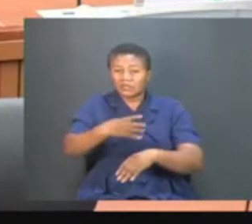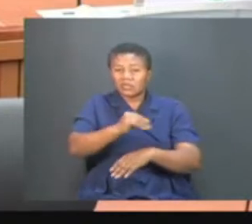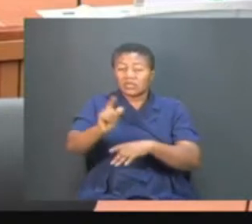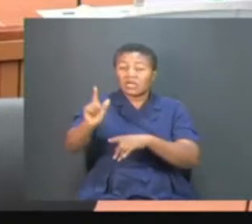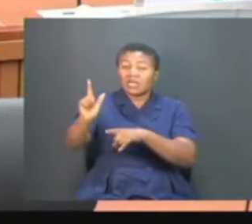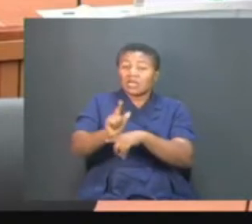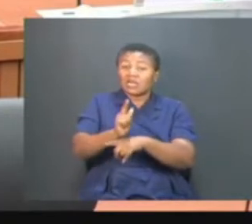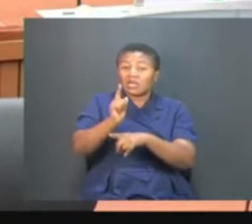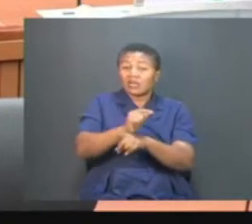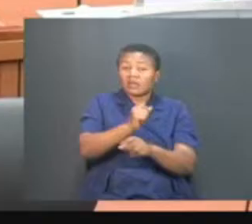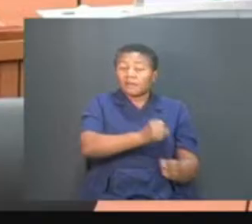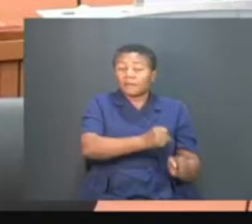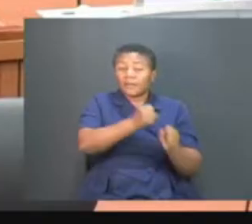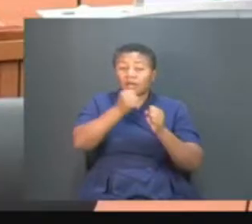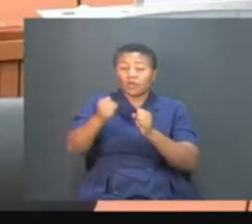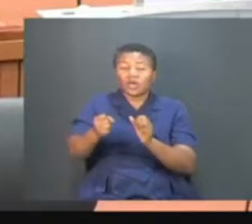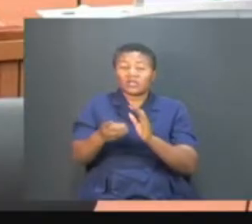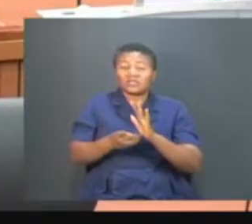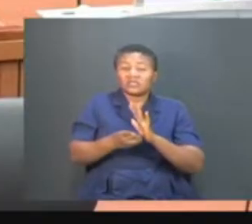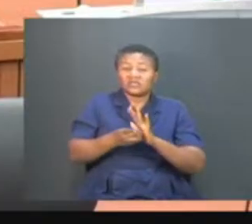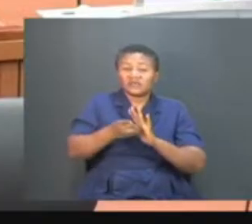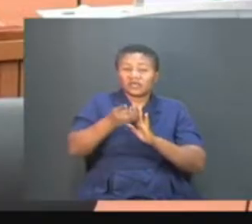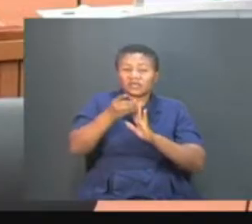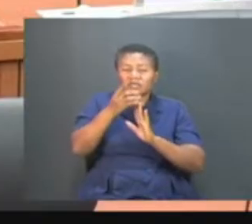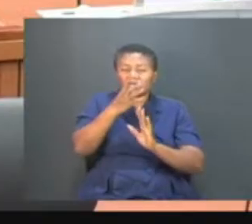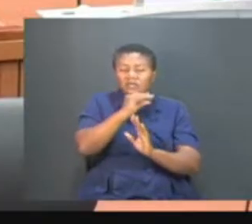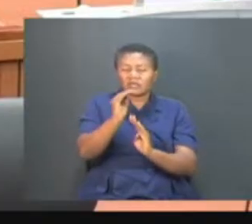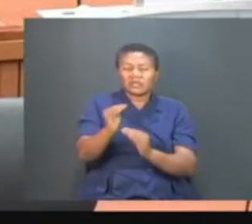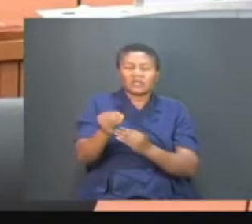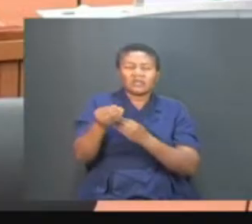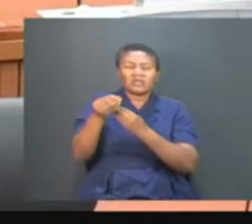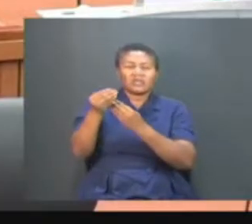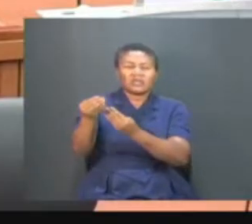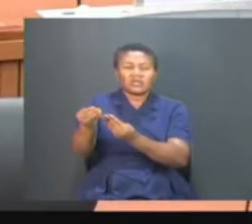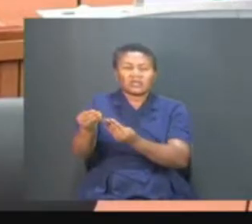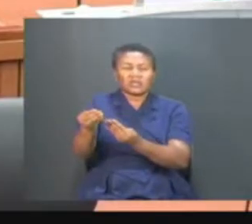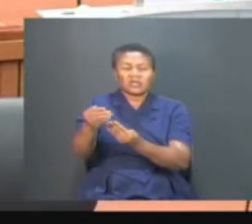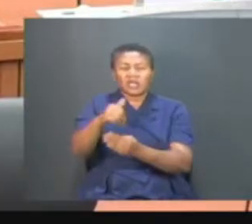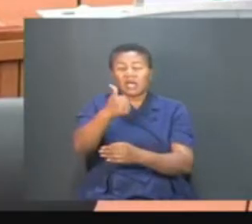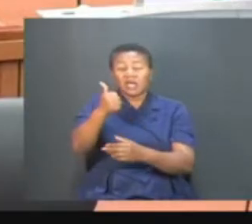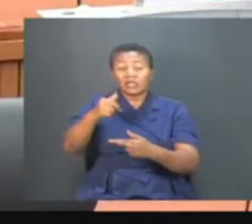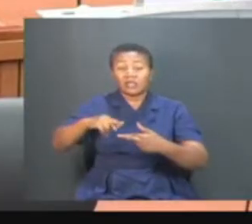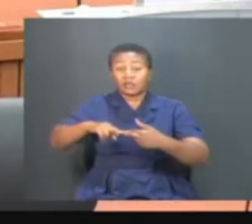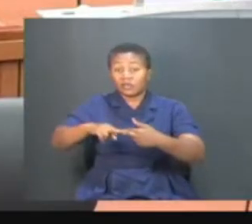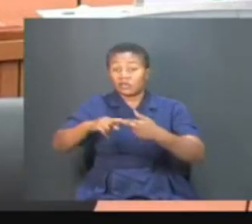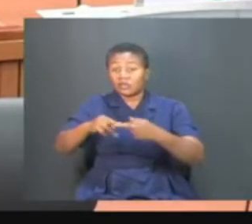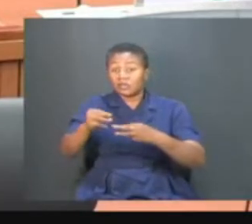power development, and to provide for related matters.